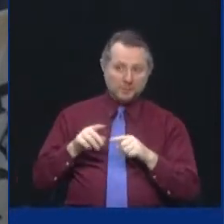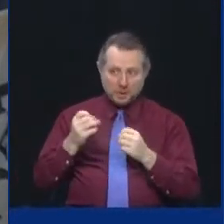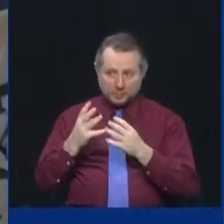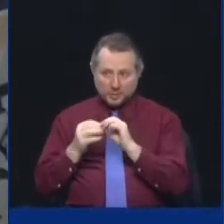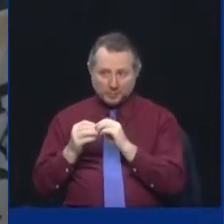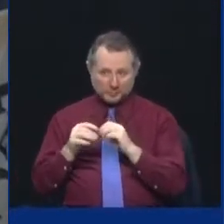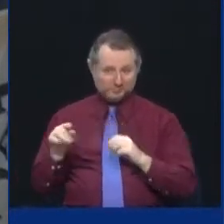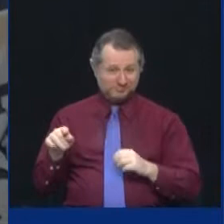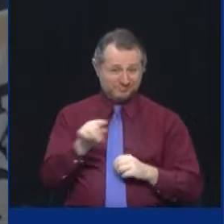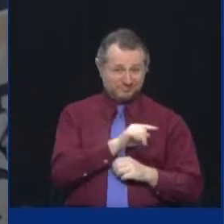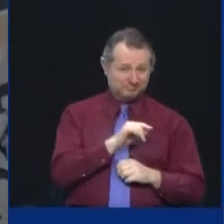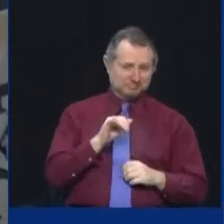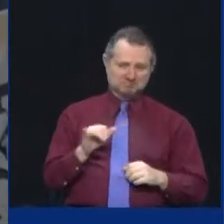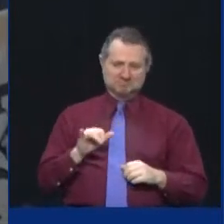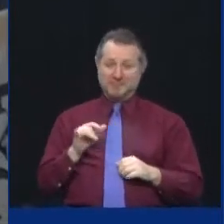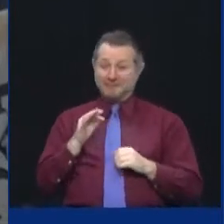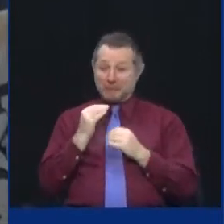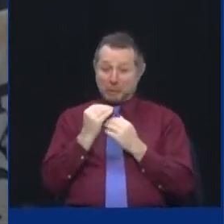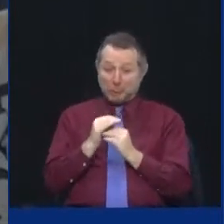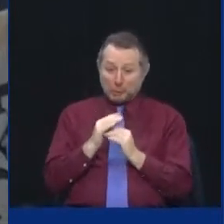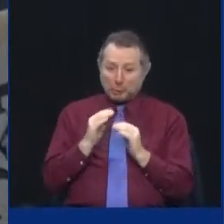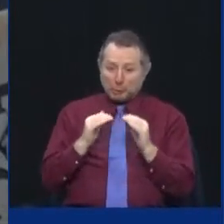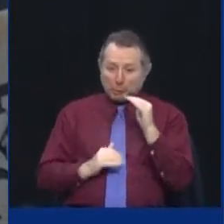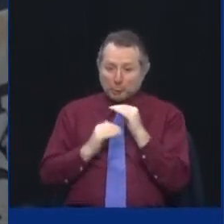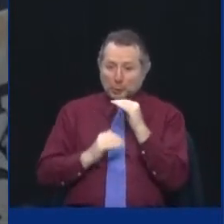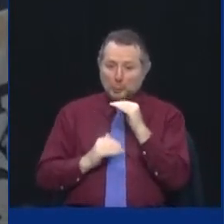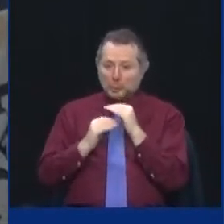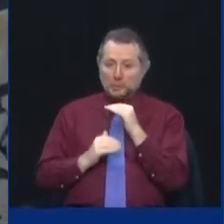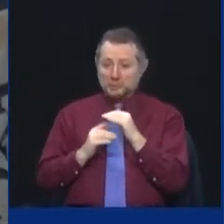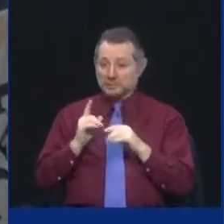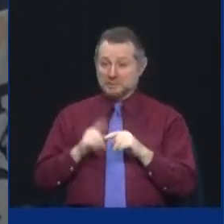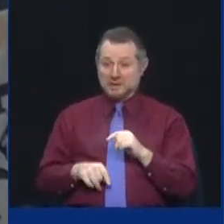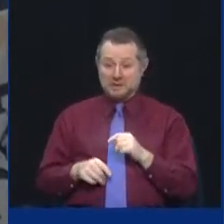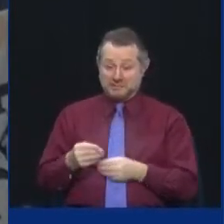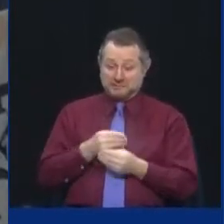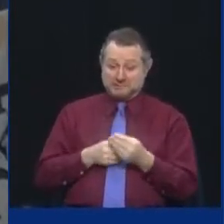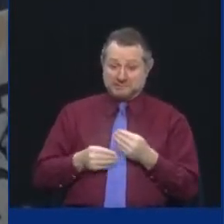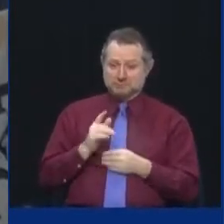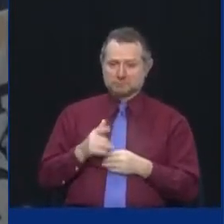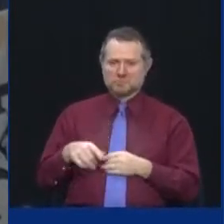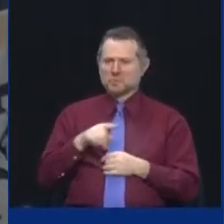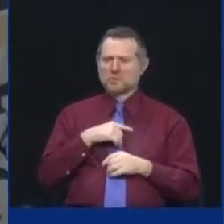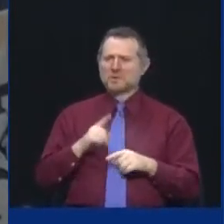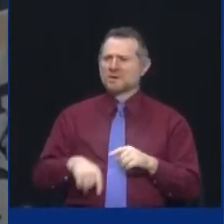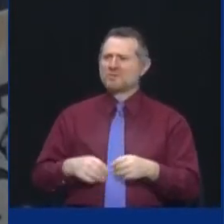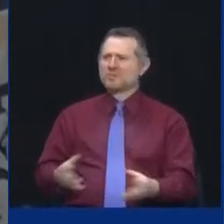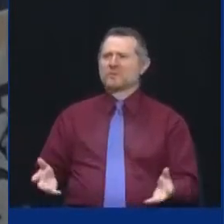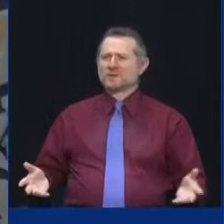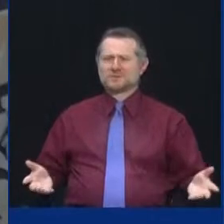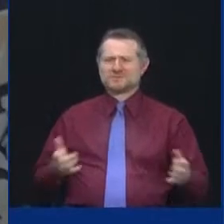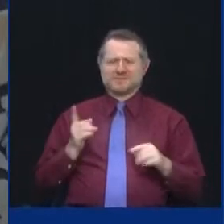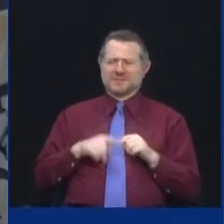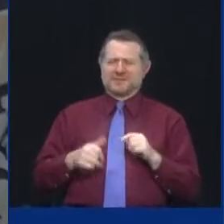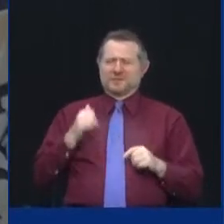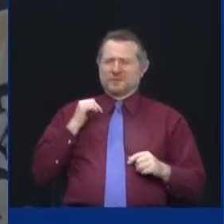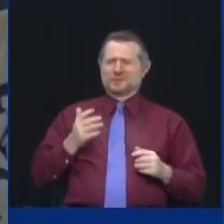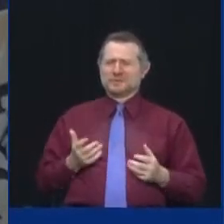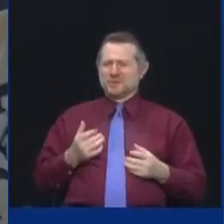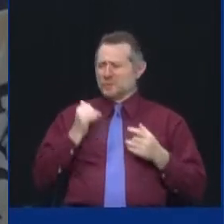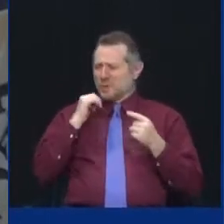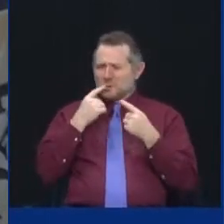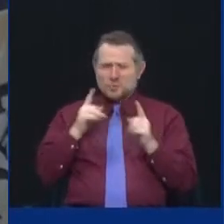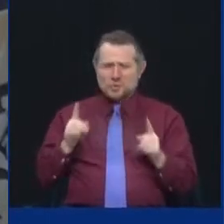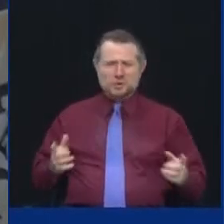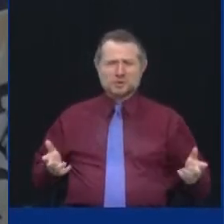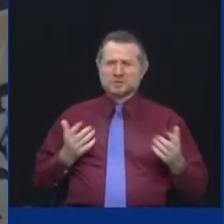can't increase the capacity to their economic threshold, it doesn't work. And up until now,